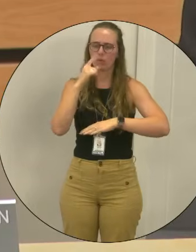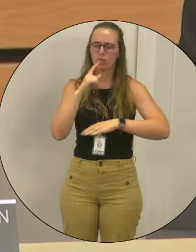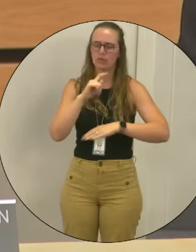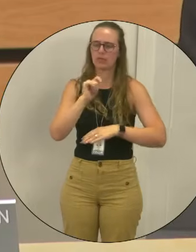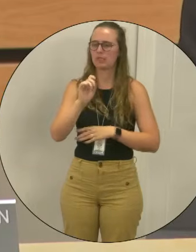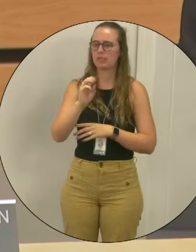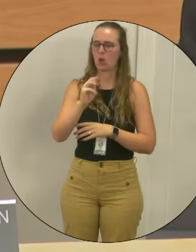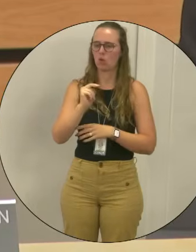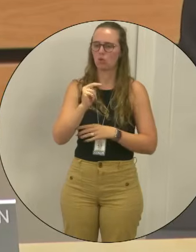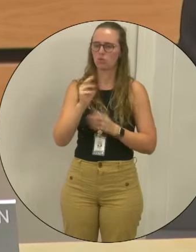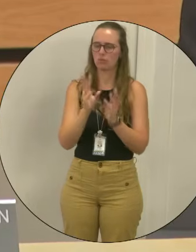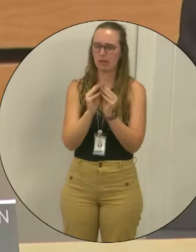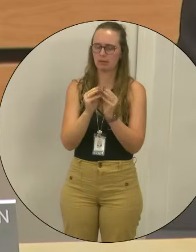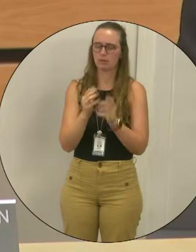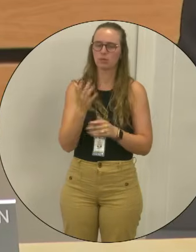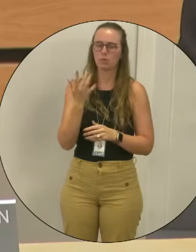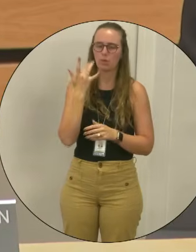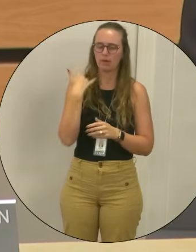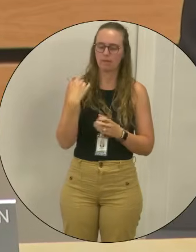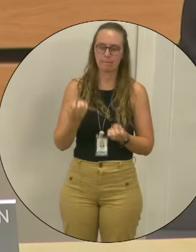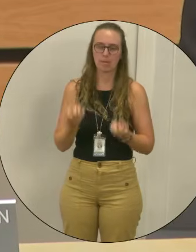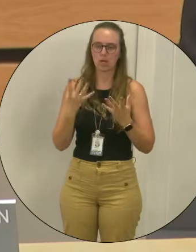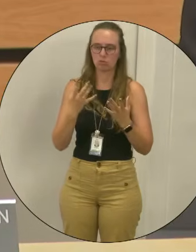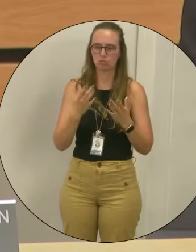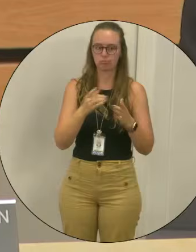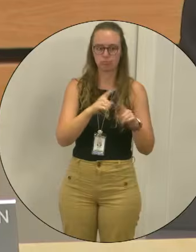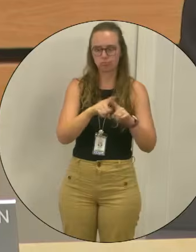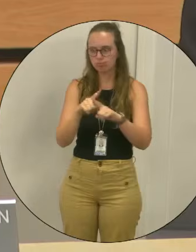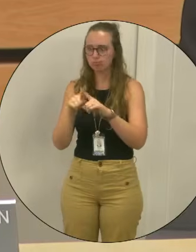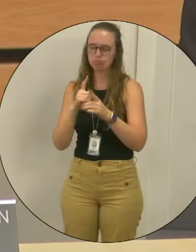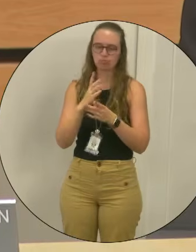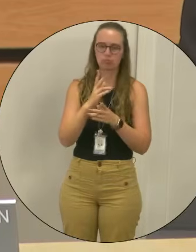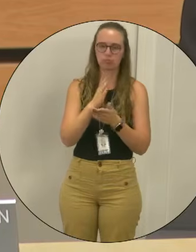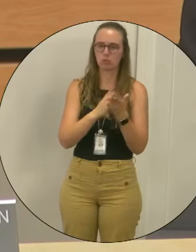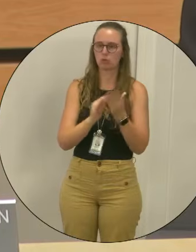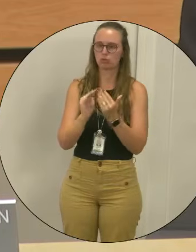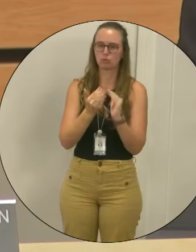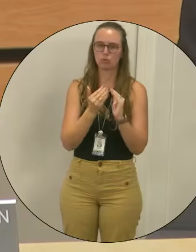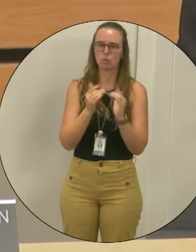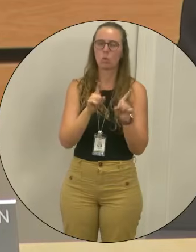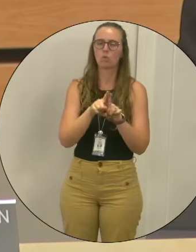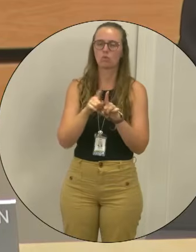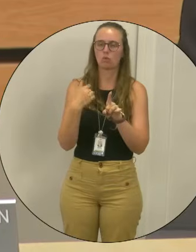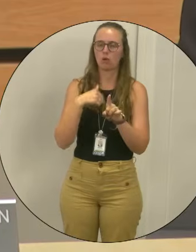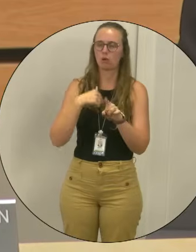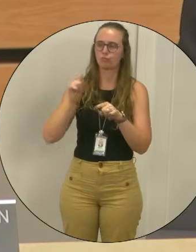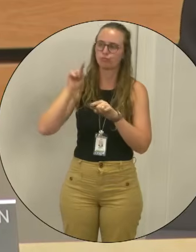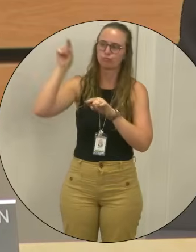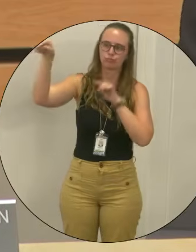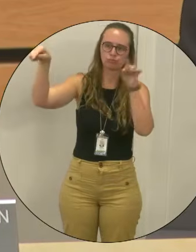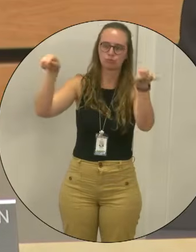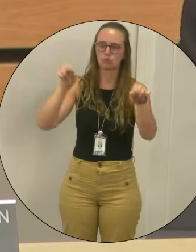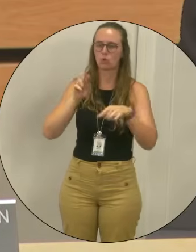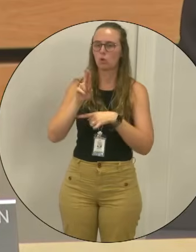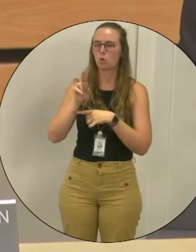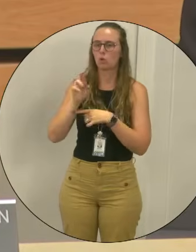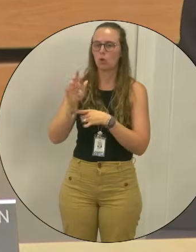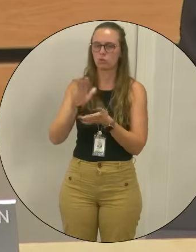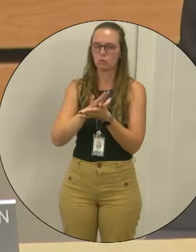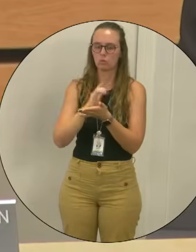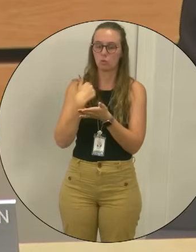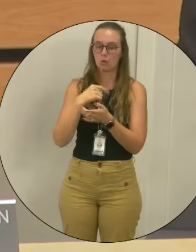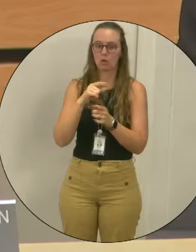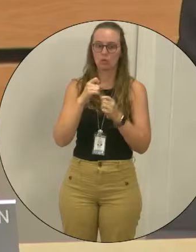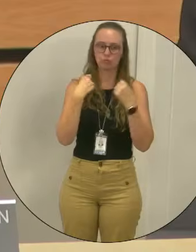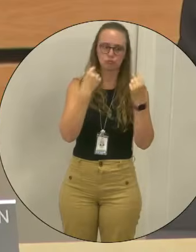halls, because there's so many facets of our community. And I think of also our rural schools. Are we going out